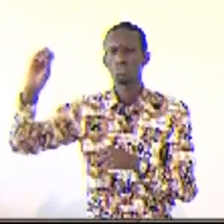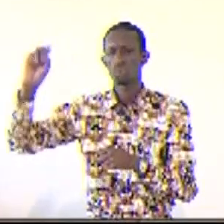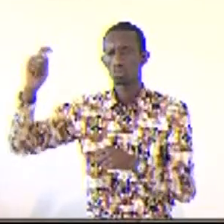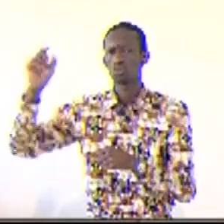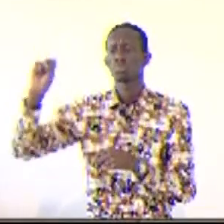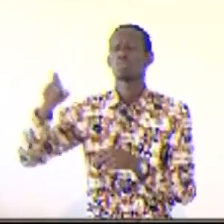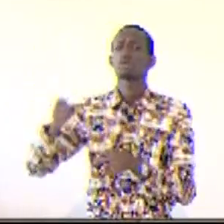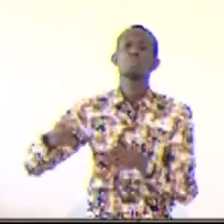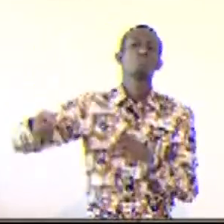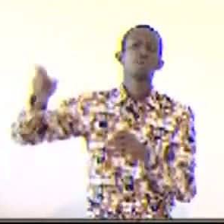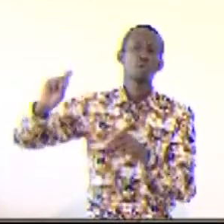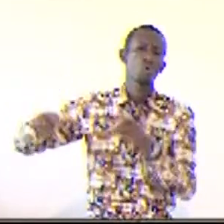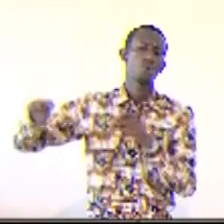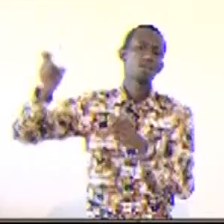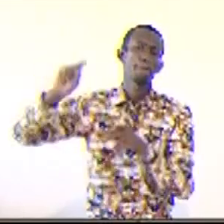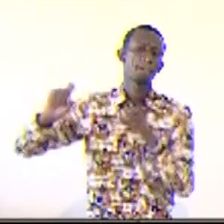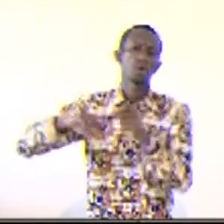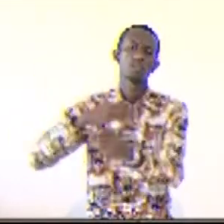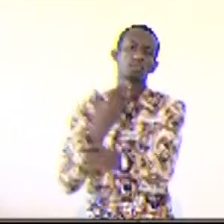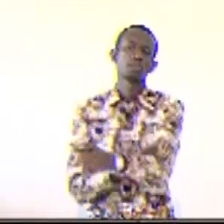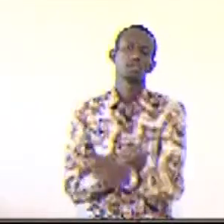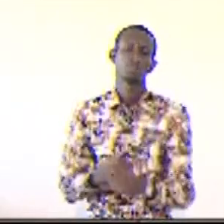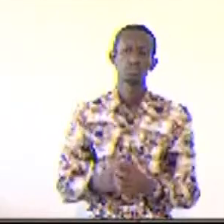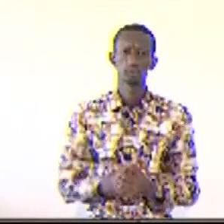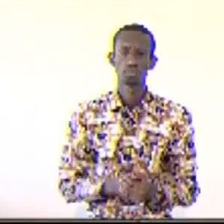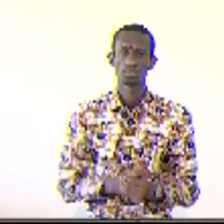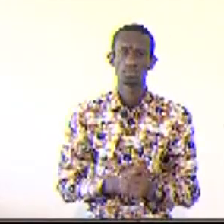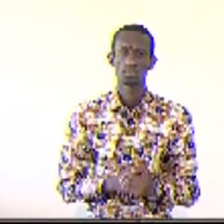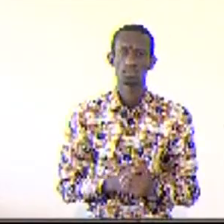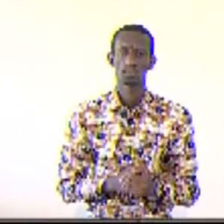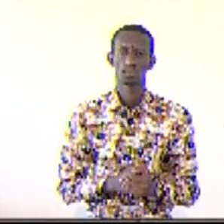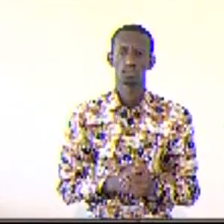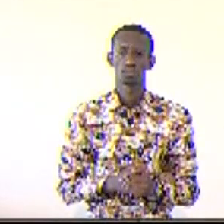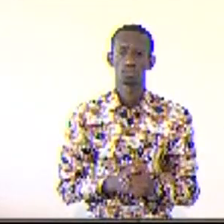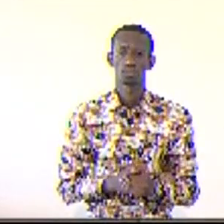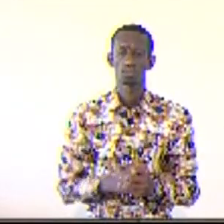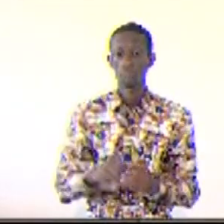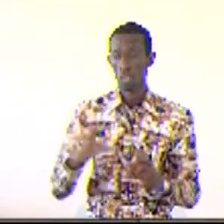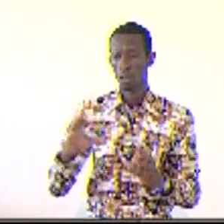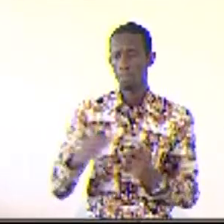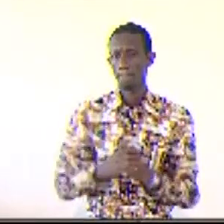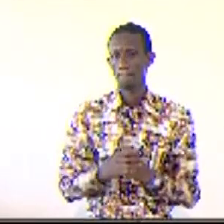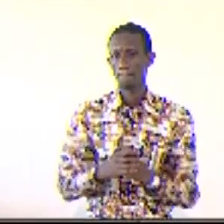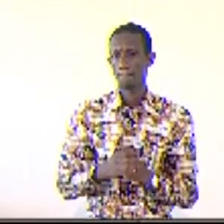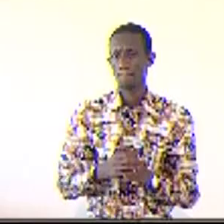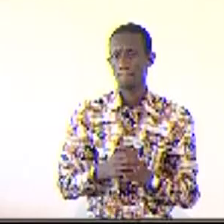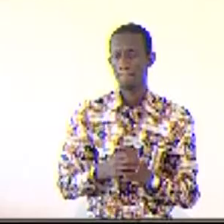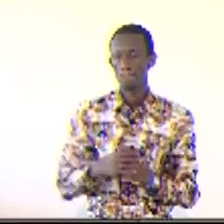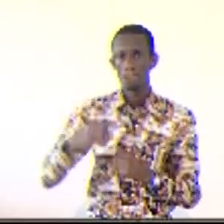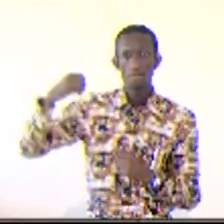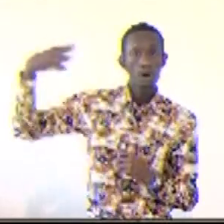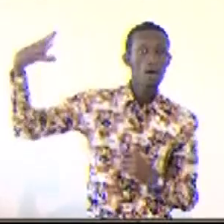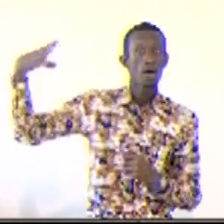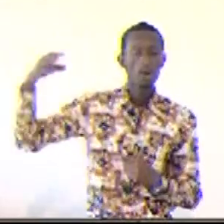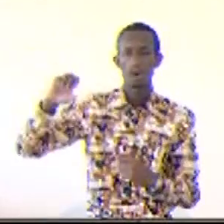energy. So the activation energy is lowered by the catalyst. Light, there are some